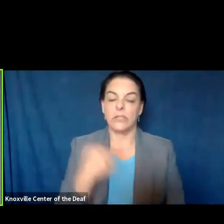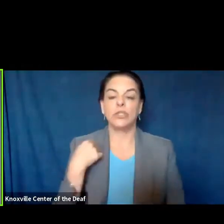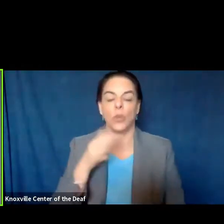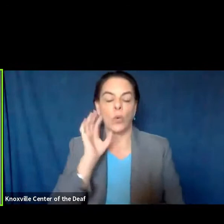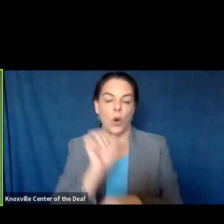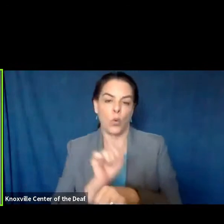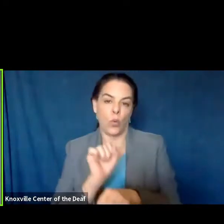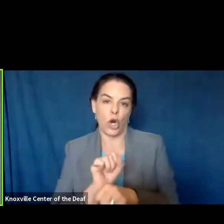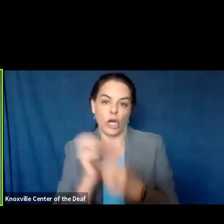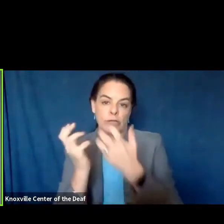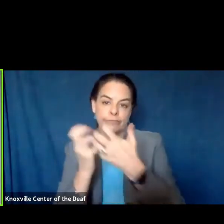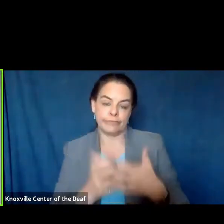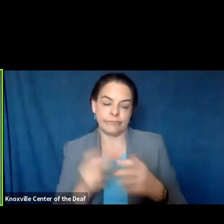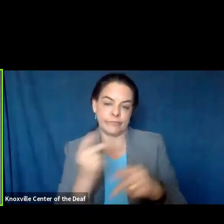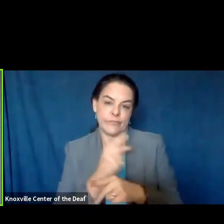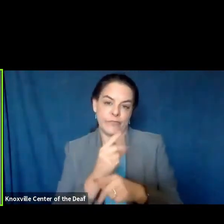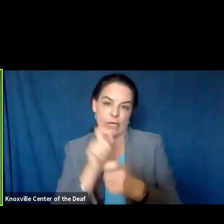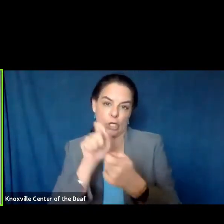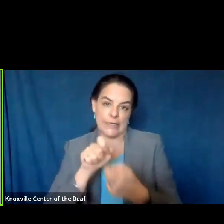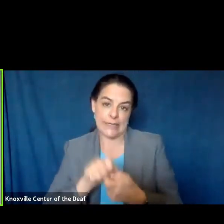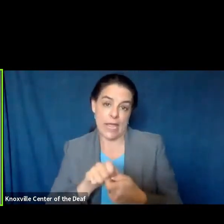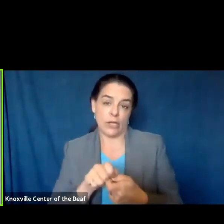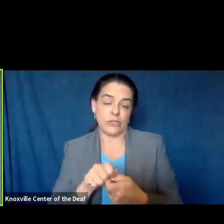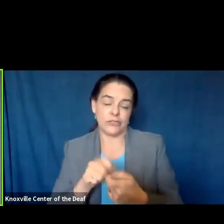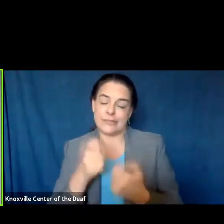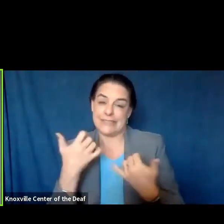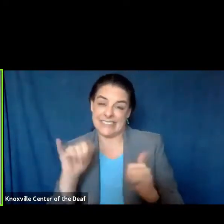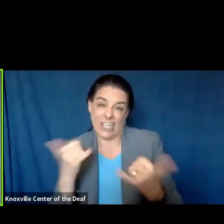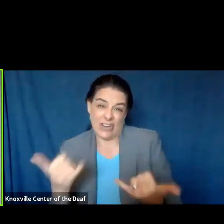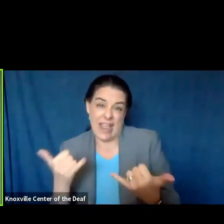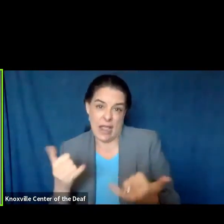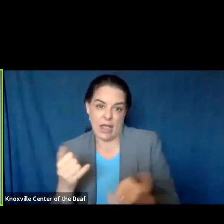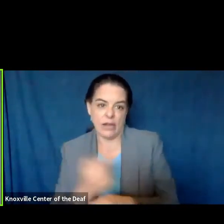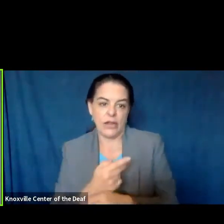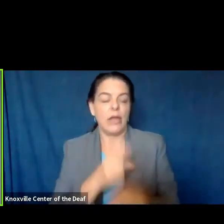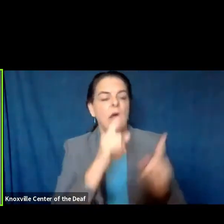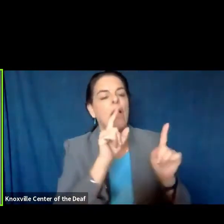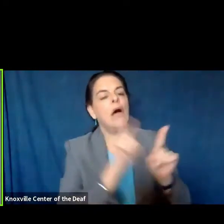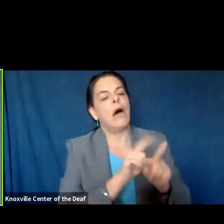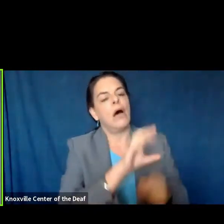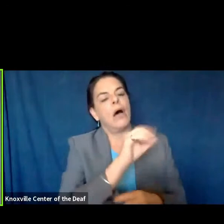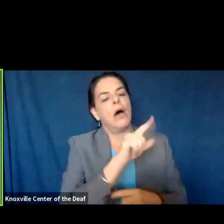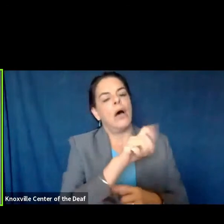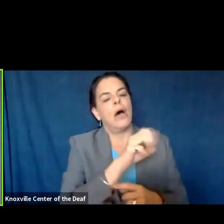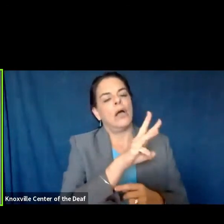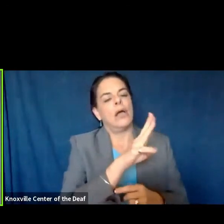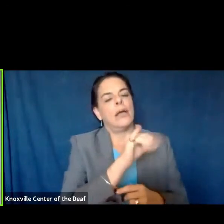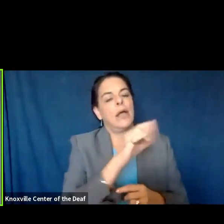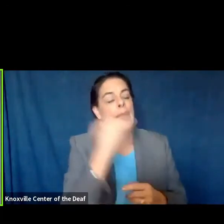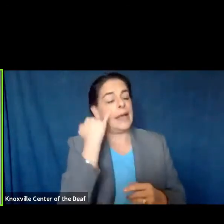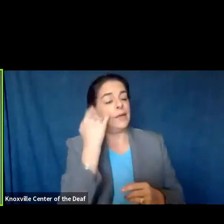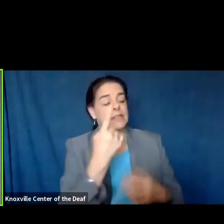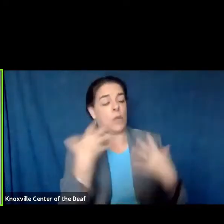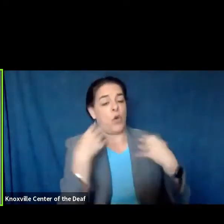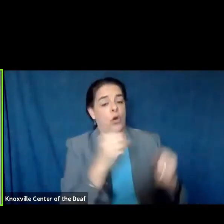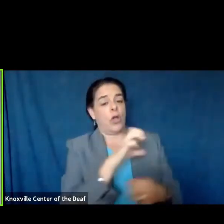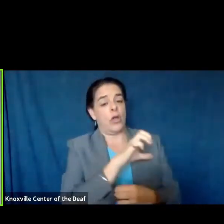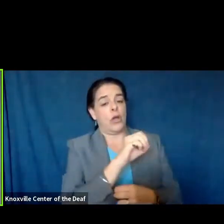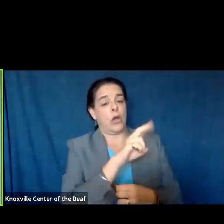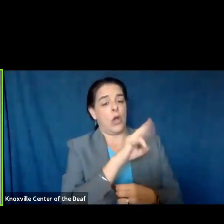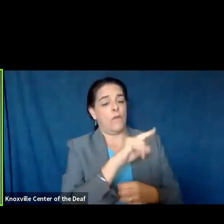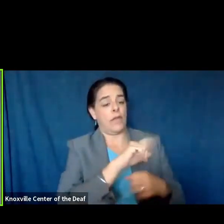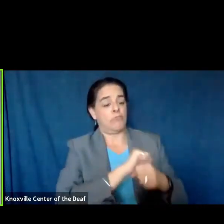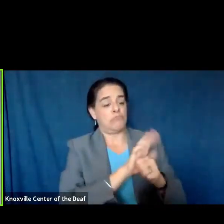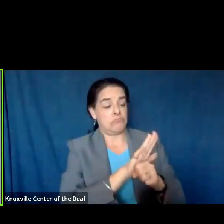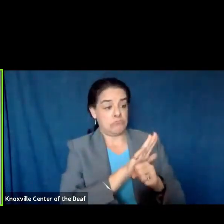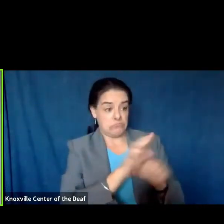just working out the details as we speak. Also from Cole with WBIR, if someone recovers from COVID-19, are they at risk of